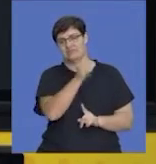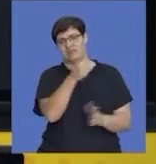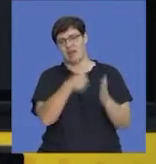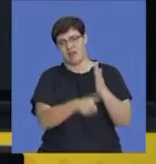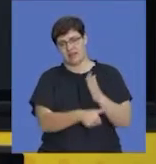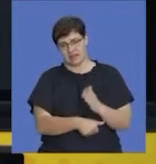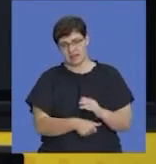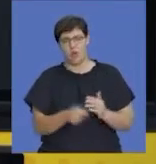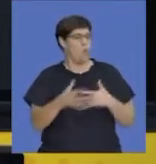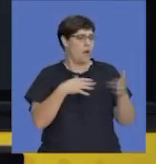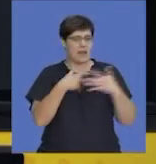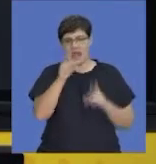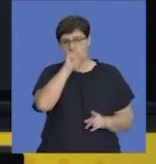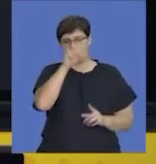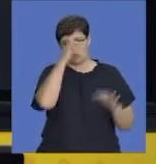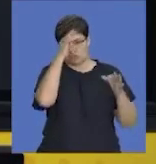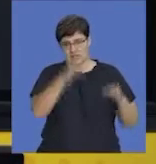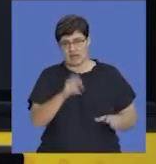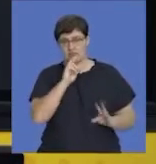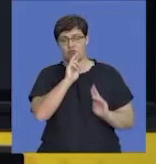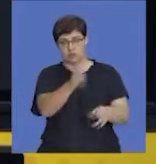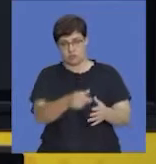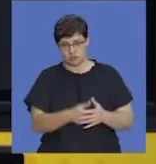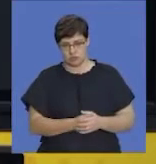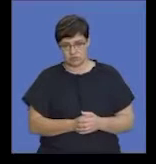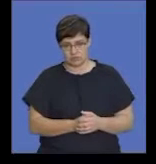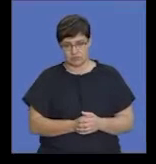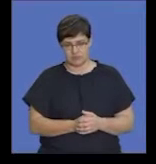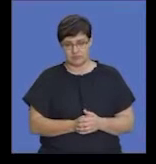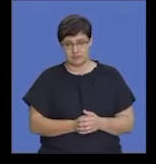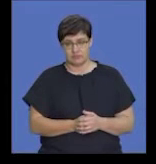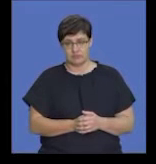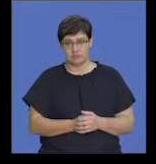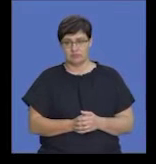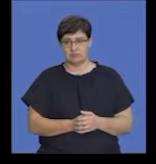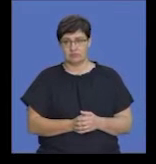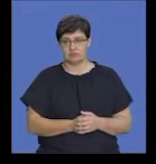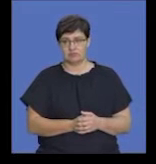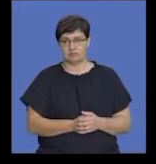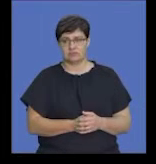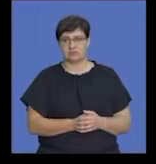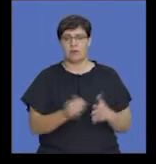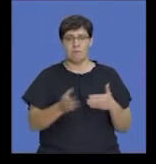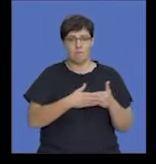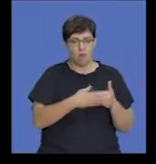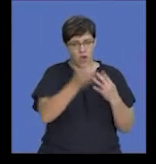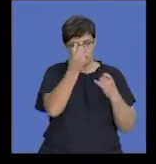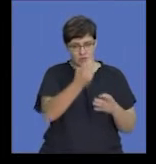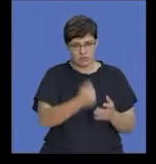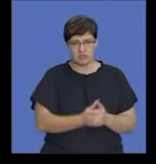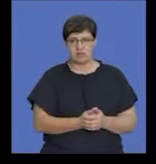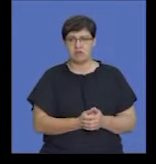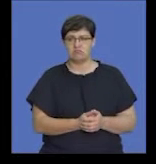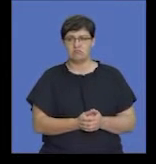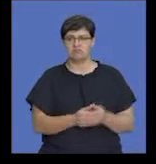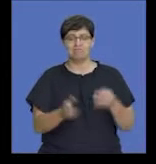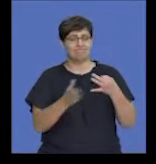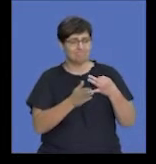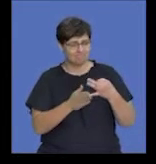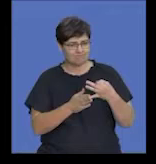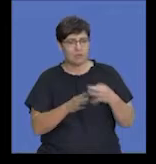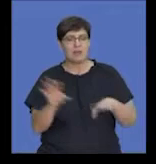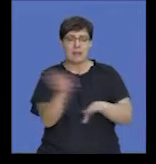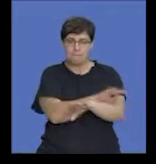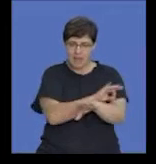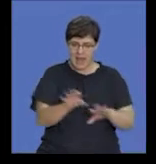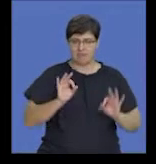whichever question you do decide to respond to. So moving on to more tips. Remember, you need to plan